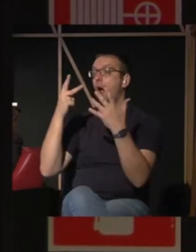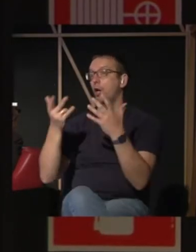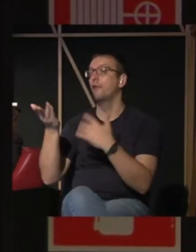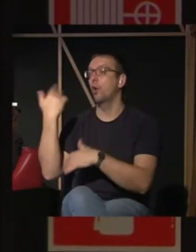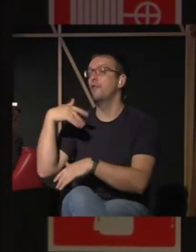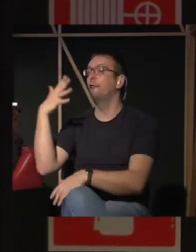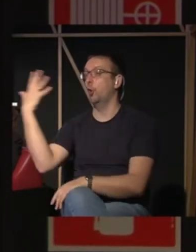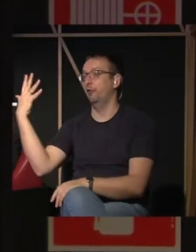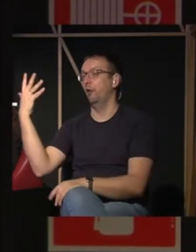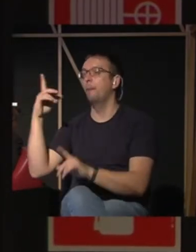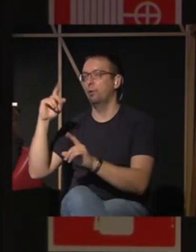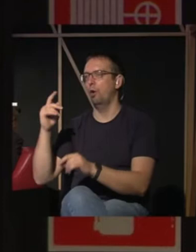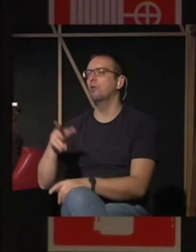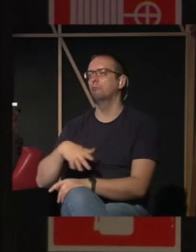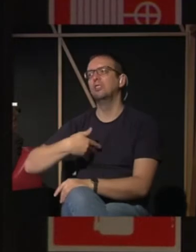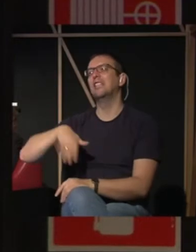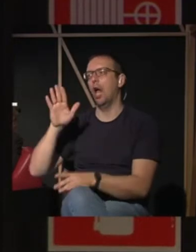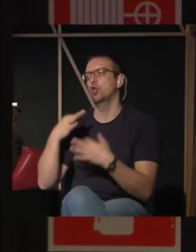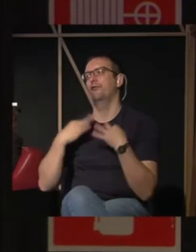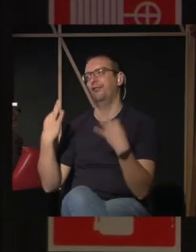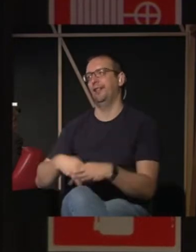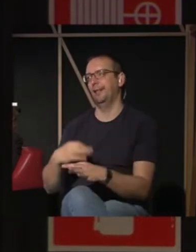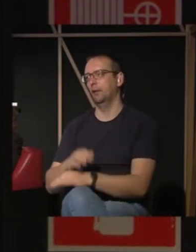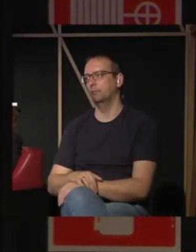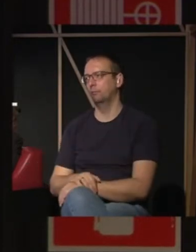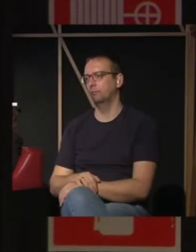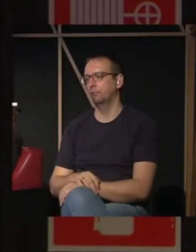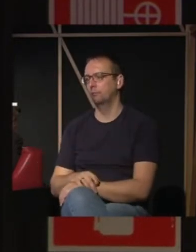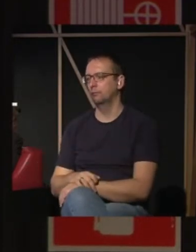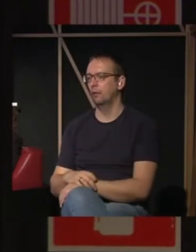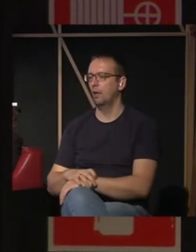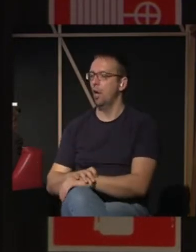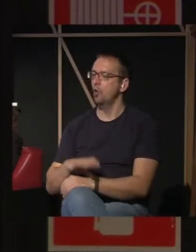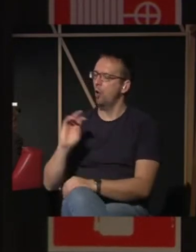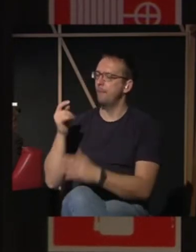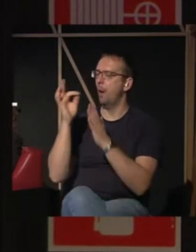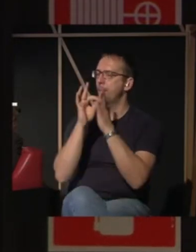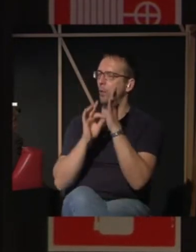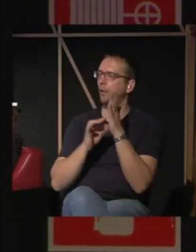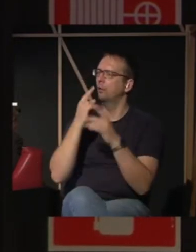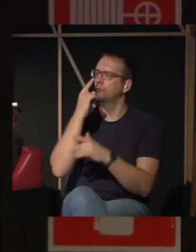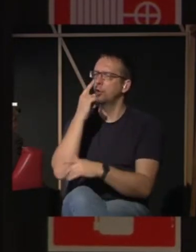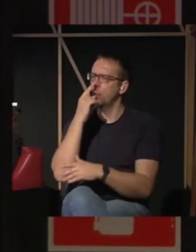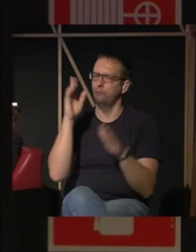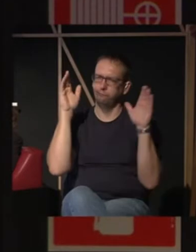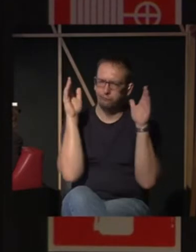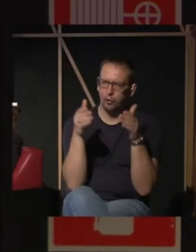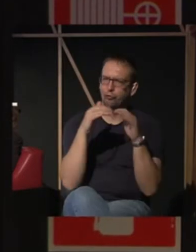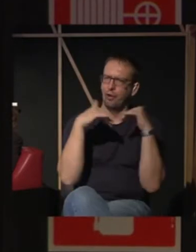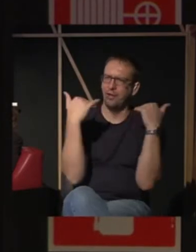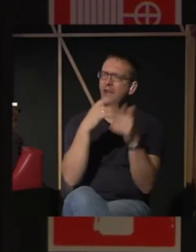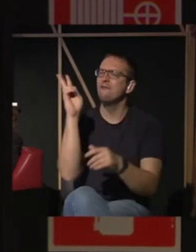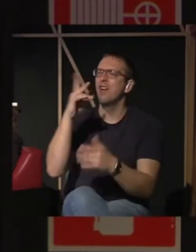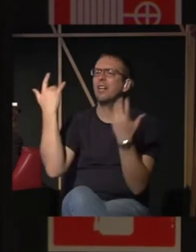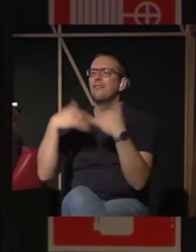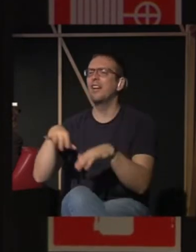which I'm not going to be able to get to, but I just wanted to speak to you a little bit about the FIFA Fan Fest. Who has ever been to a FIFA Fan Fest? Raise your hand.